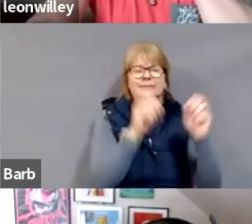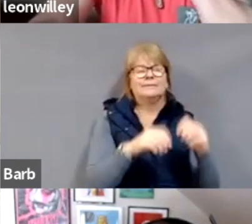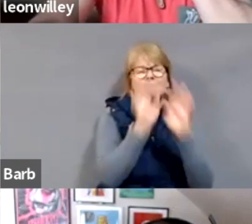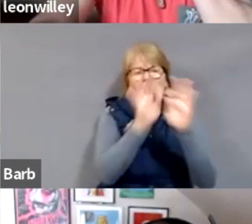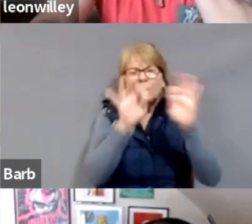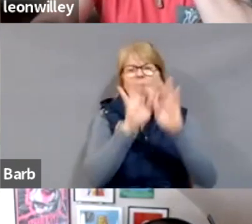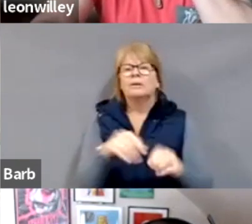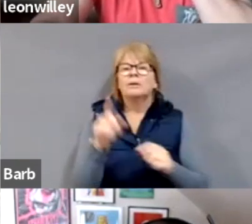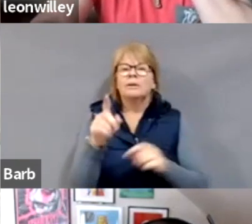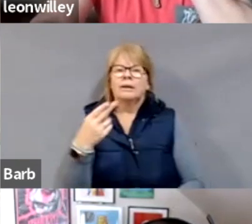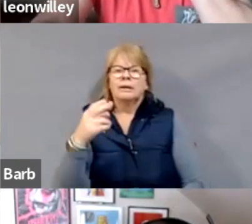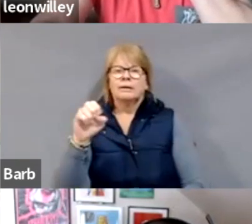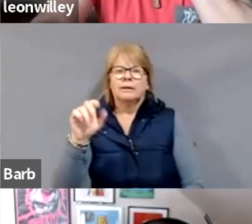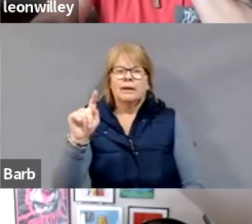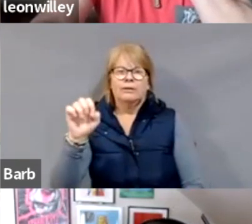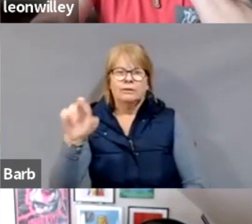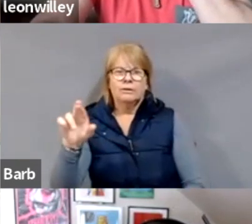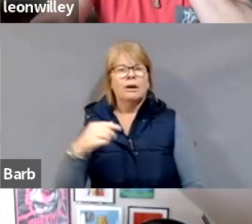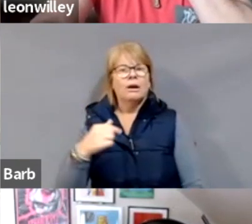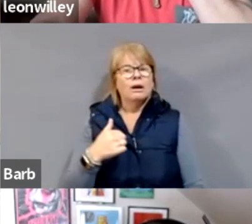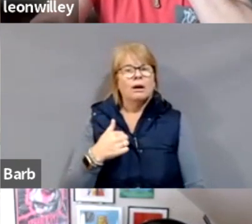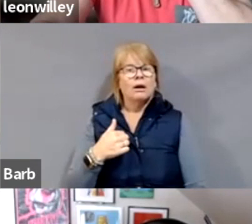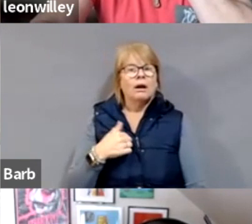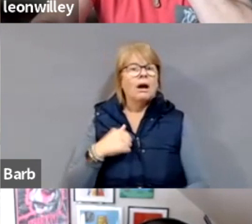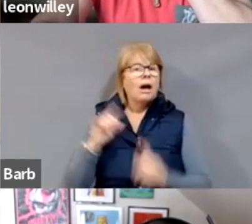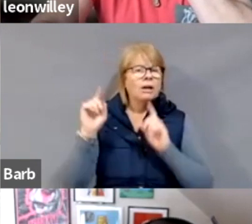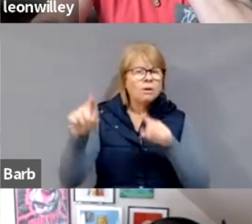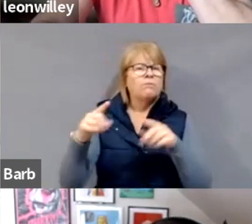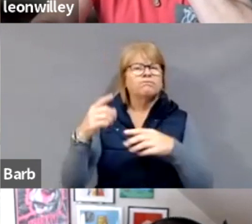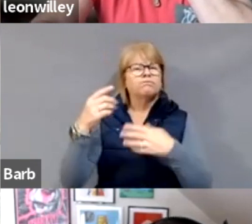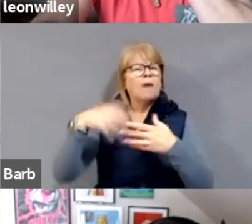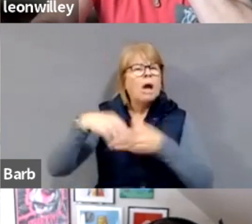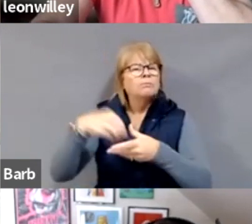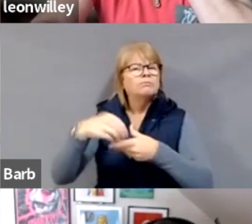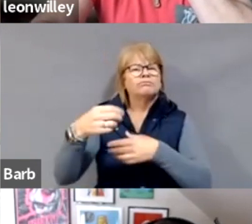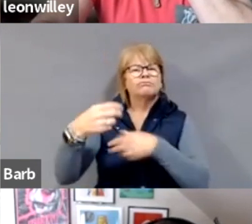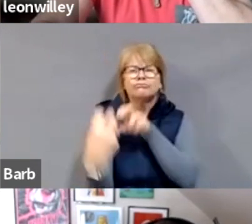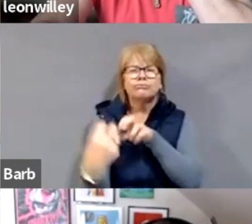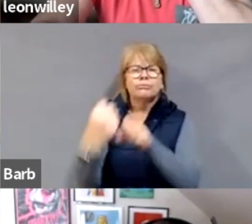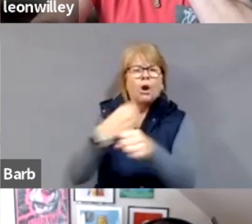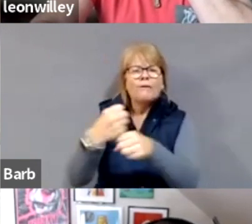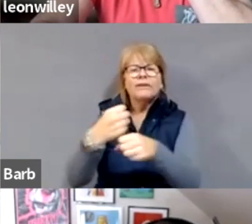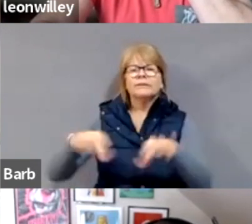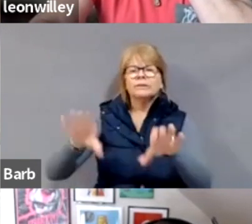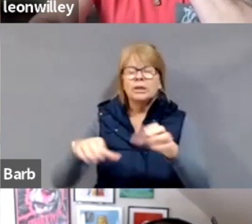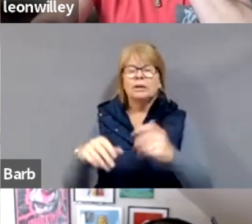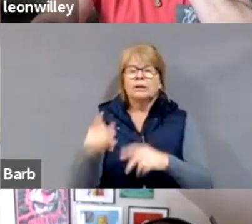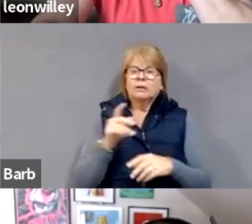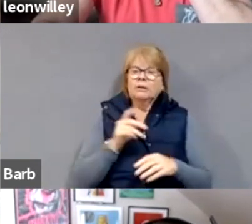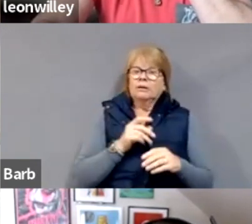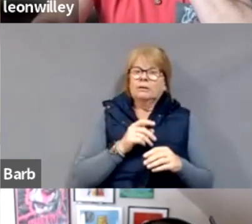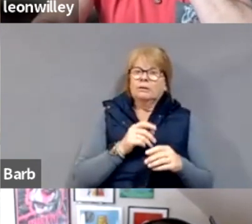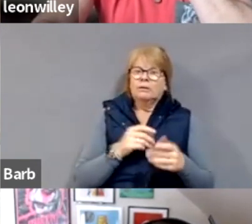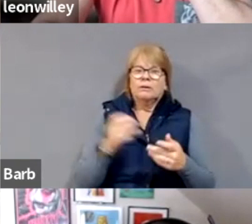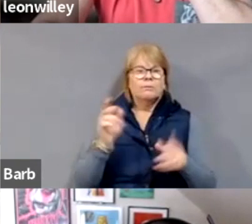the important thing there is to take away, like, I go on a lot of coffees. I meet a lot of people come into my inbox to be like, hey, I'm